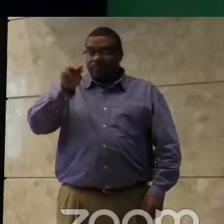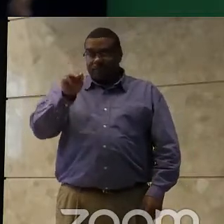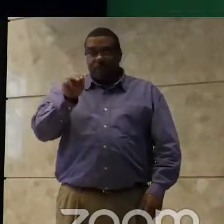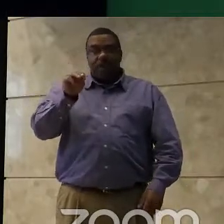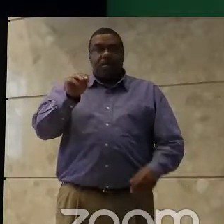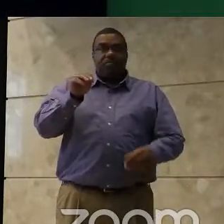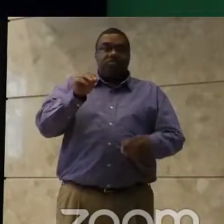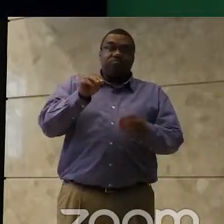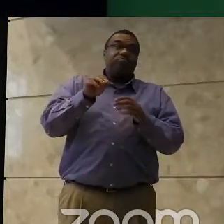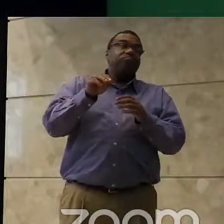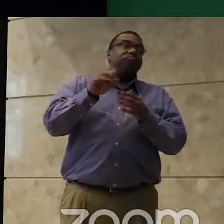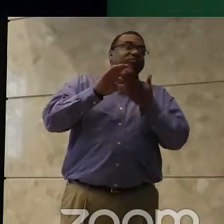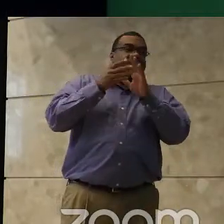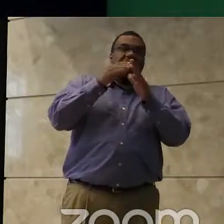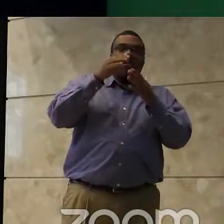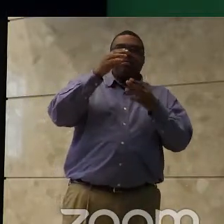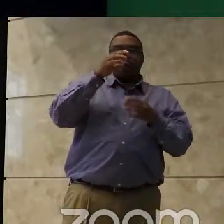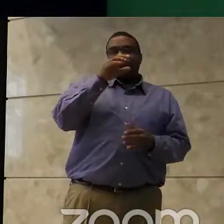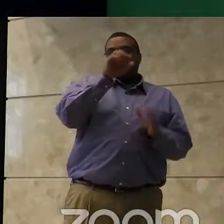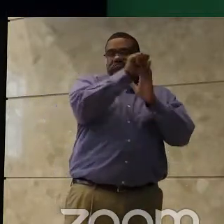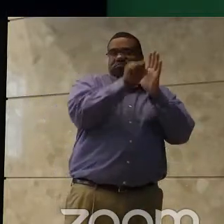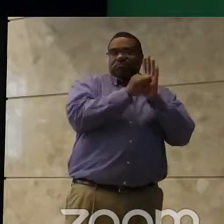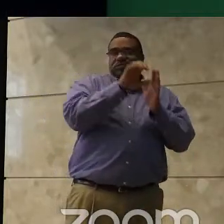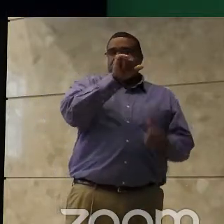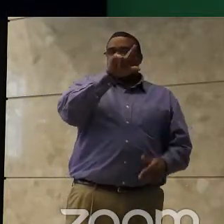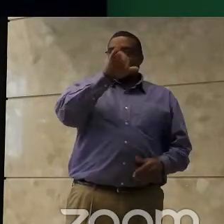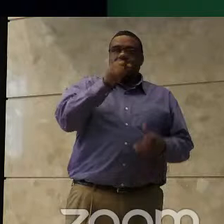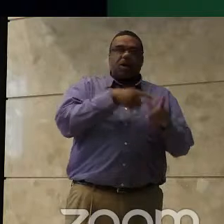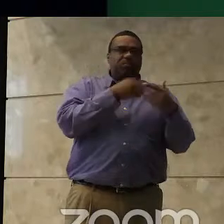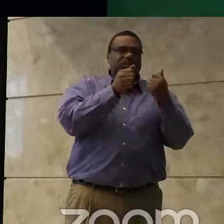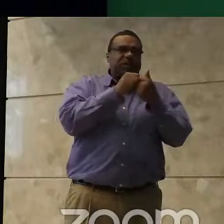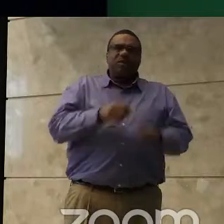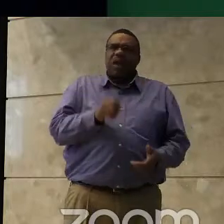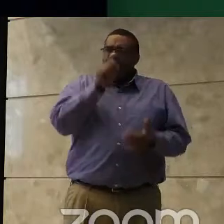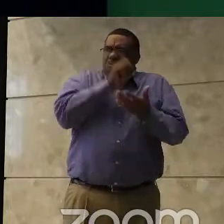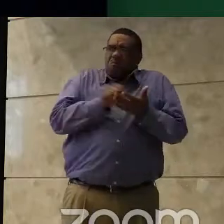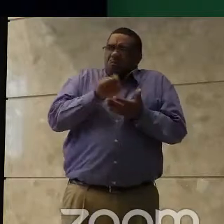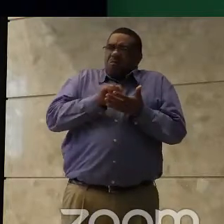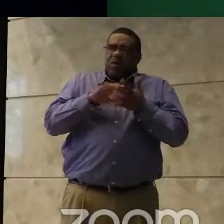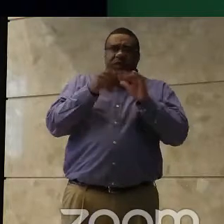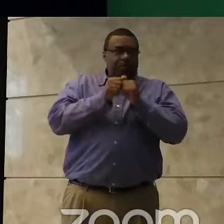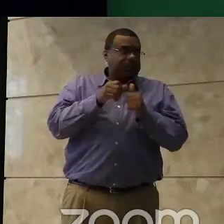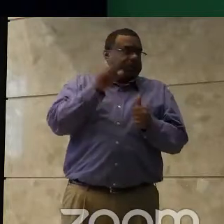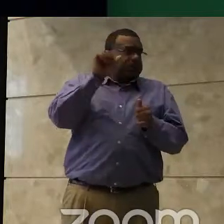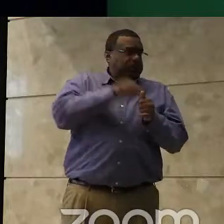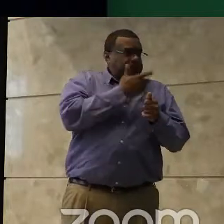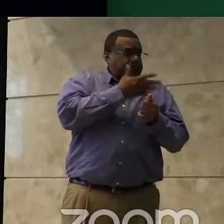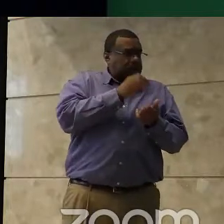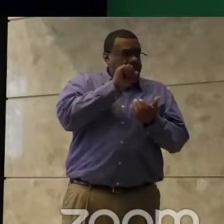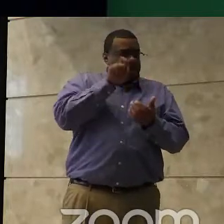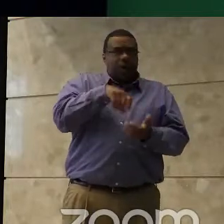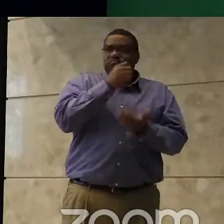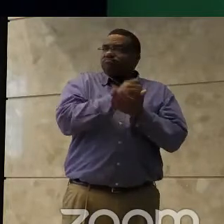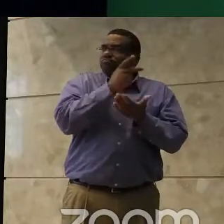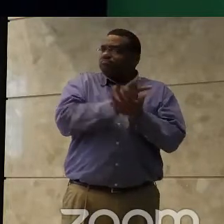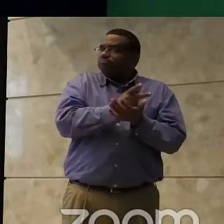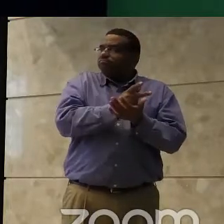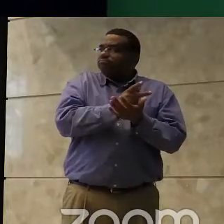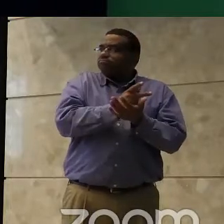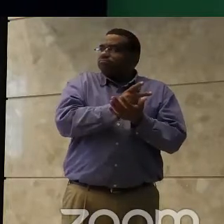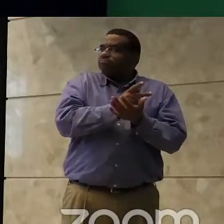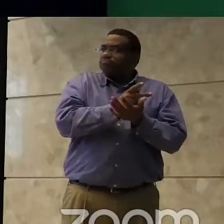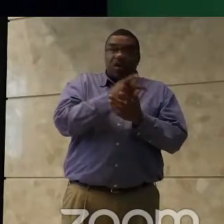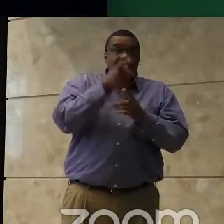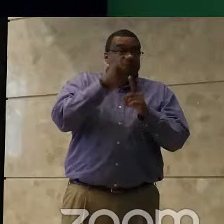story. I was writing it when I was chairing the Obama Commission. And anything I wrote at the time had to be approved by the White